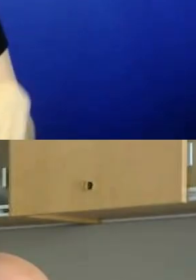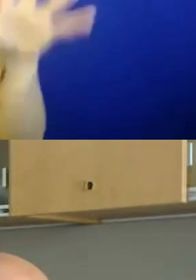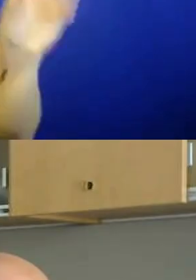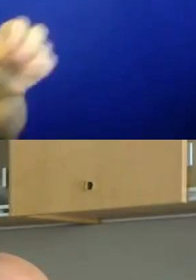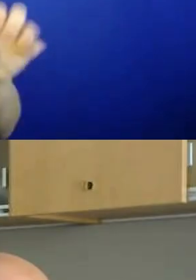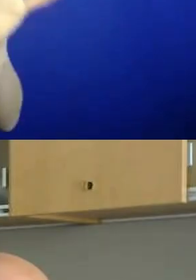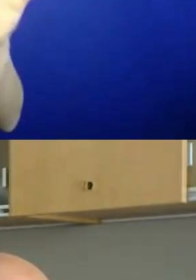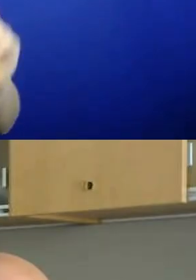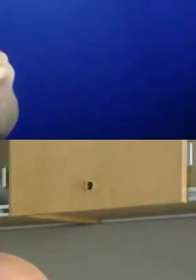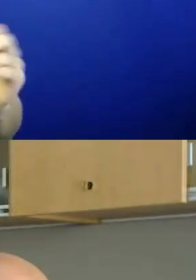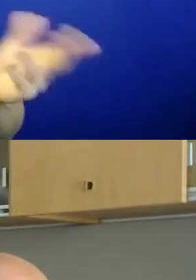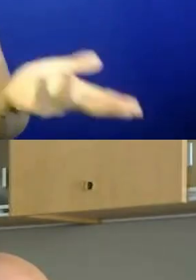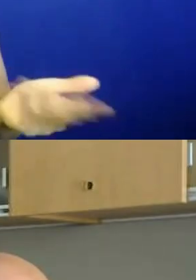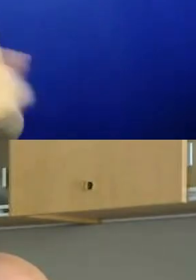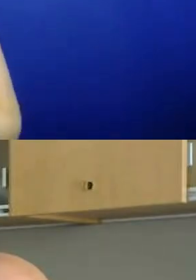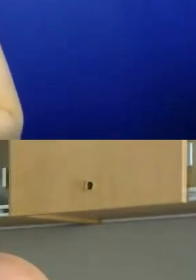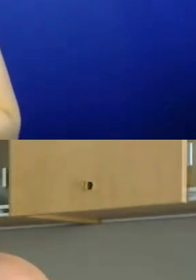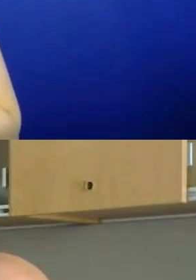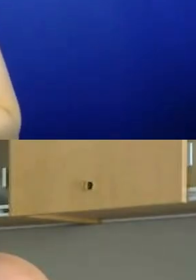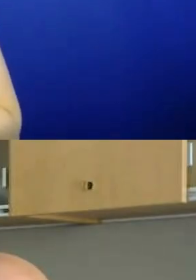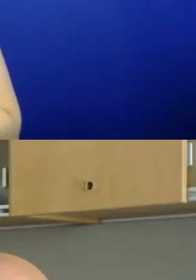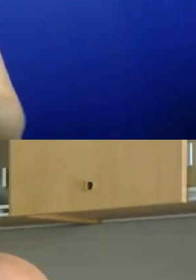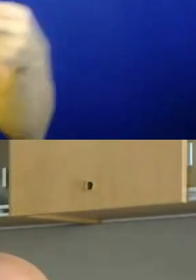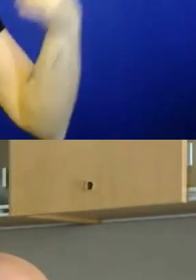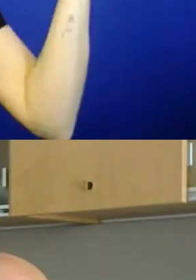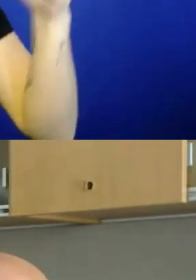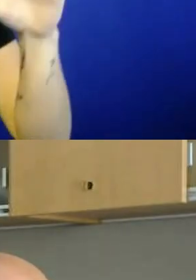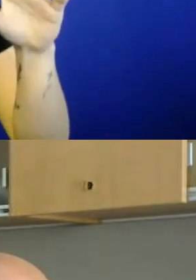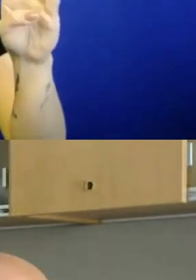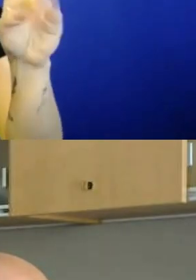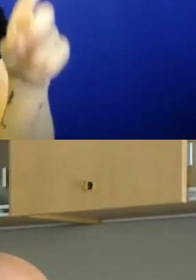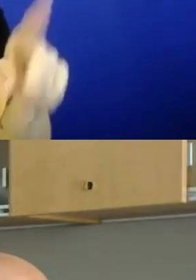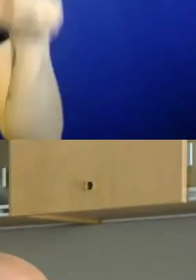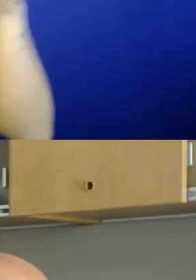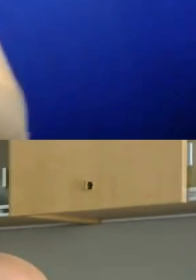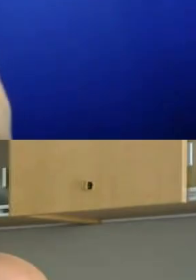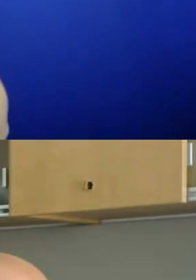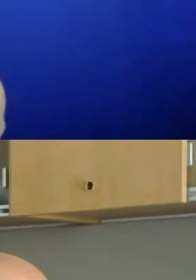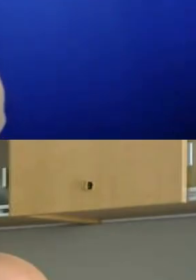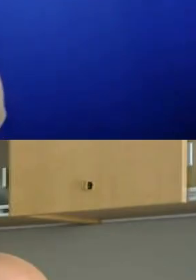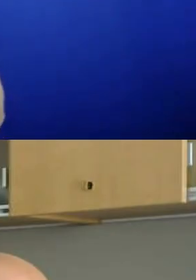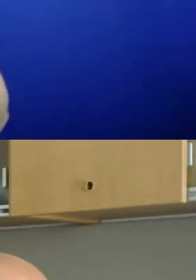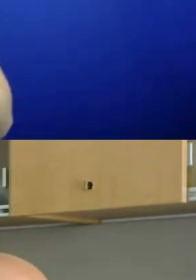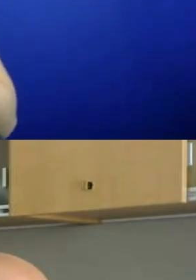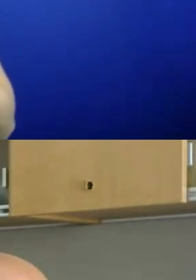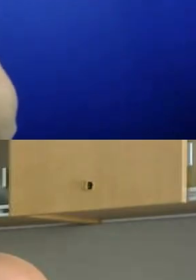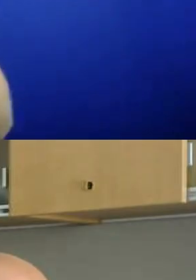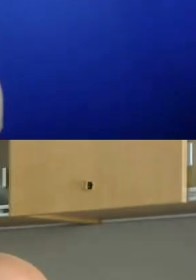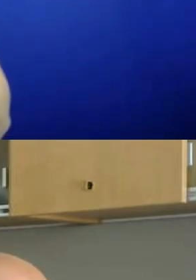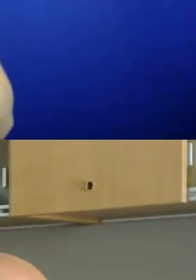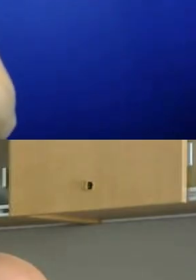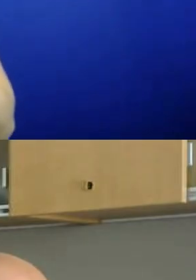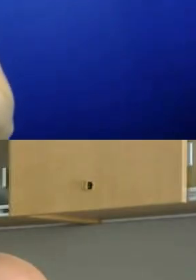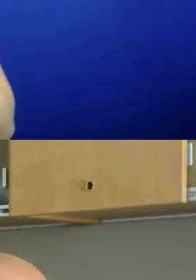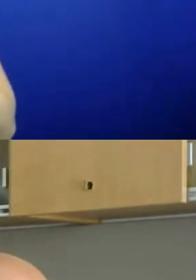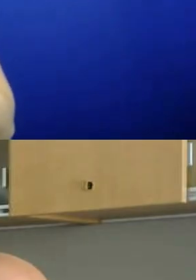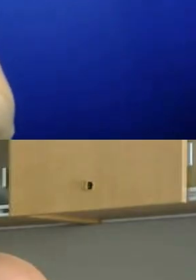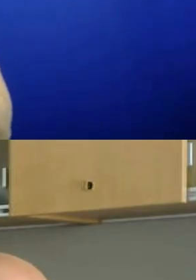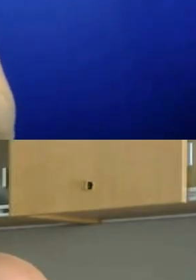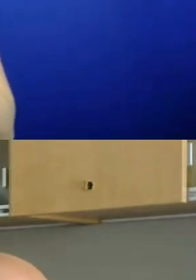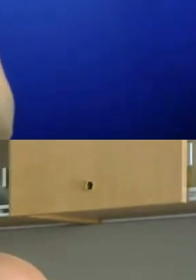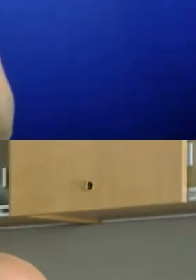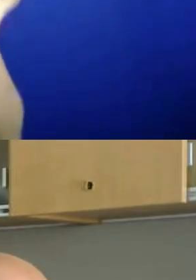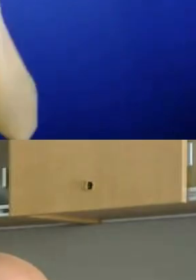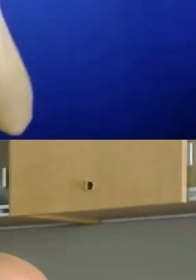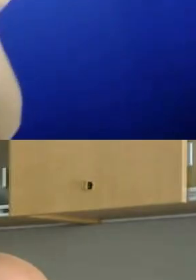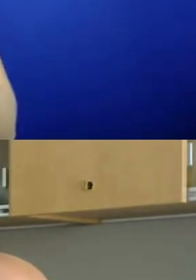50-50? Is it a high CBD, low THC? Is the one thing I would say. But here's the